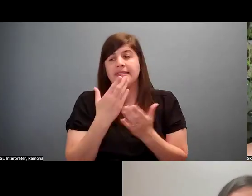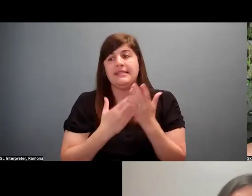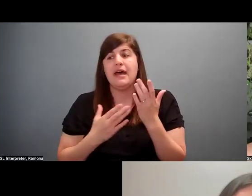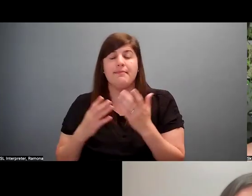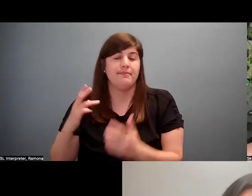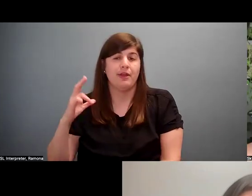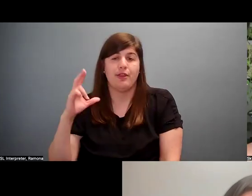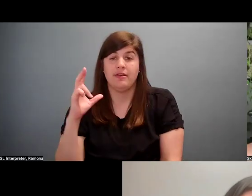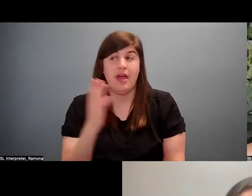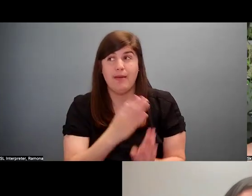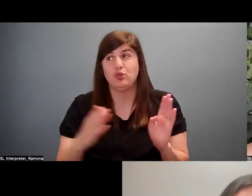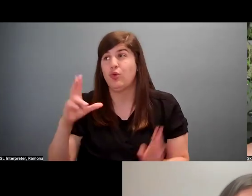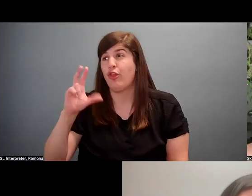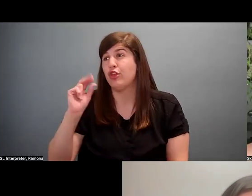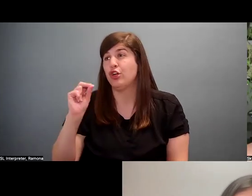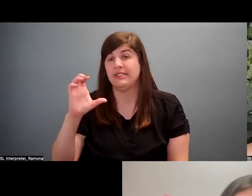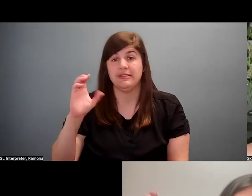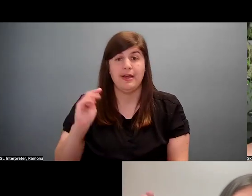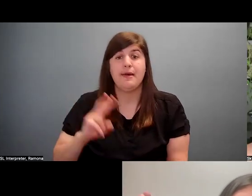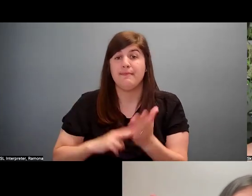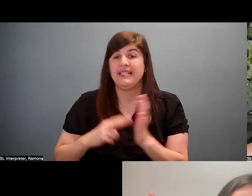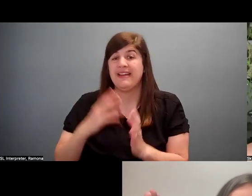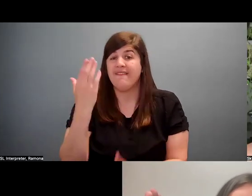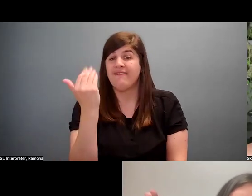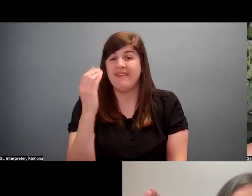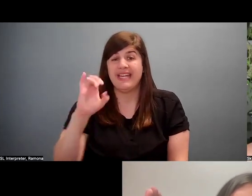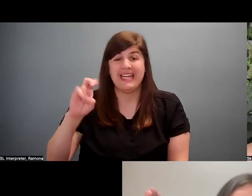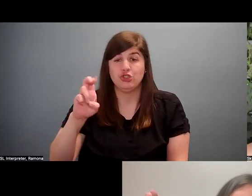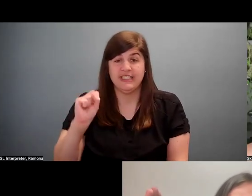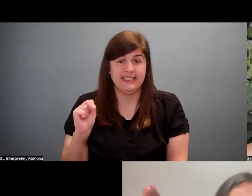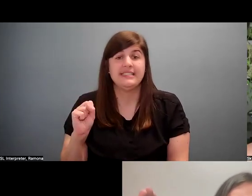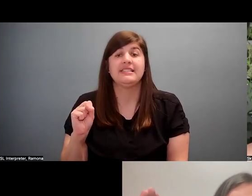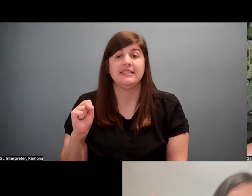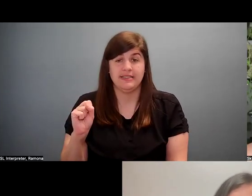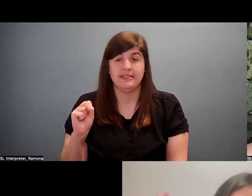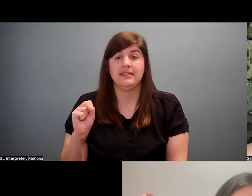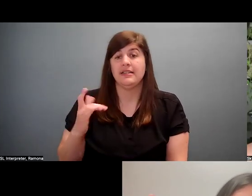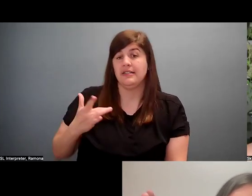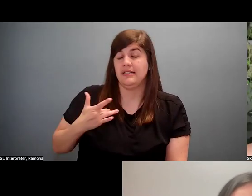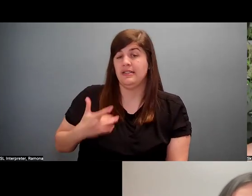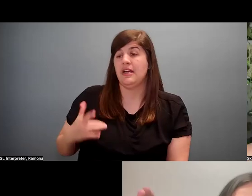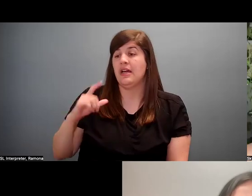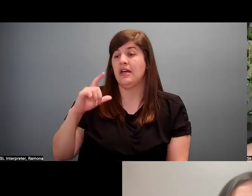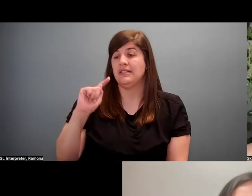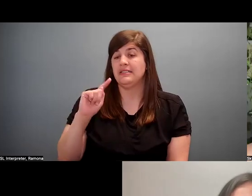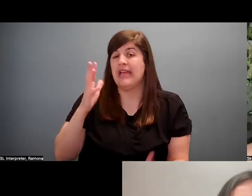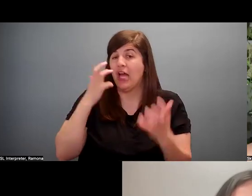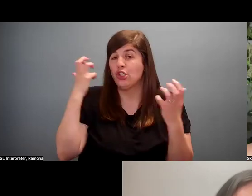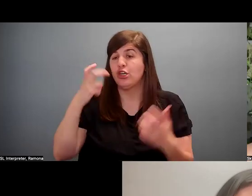30 centimeters or like 15 inches. They're like yay big. Usually tiger prawns tend to yeah, be yeah, really yeah.